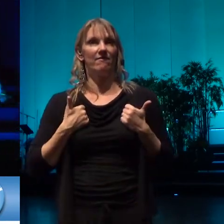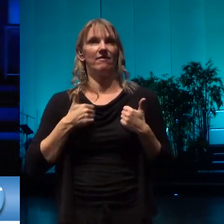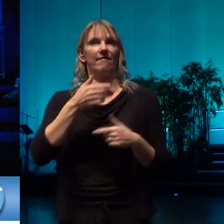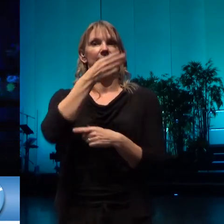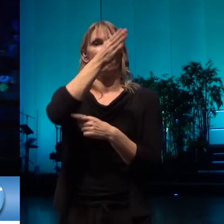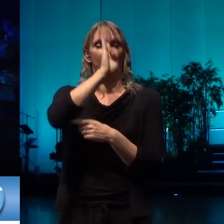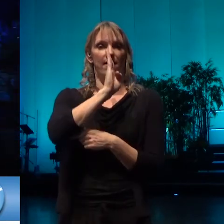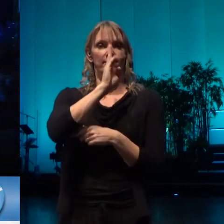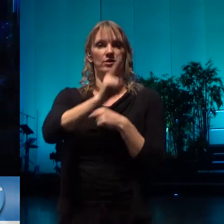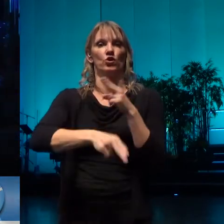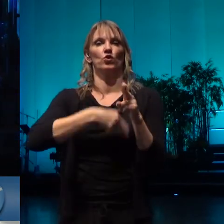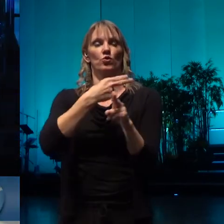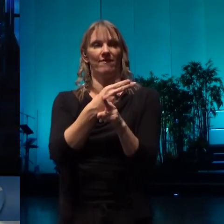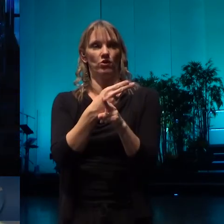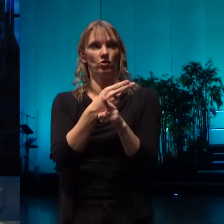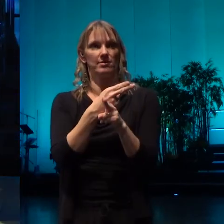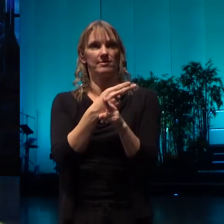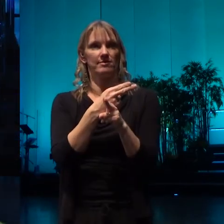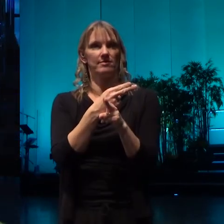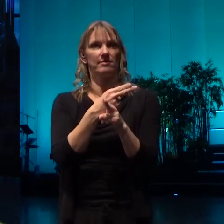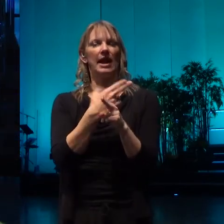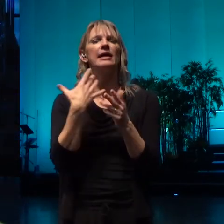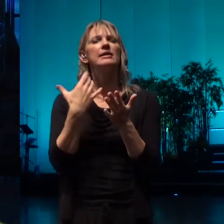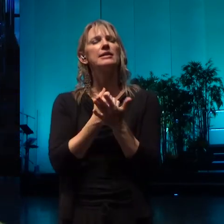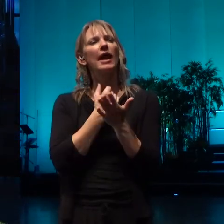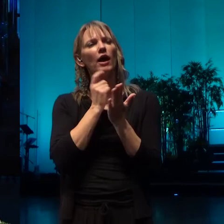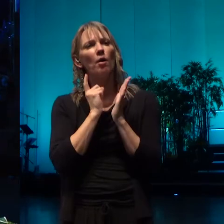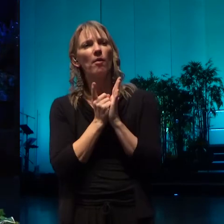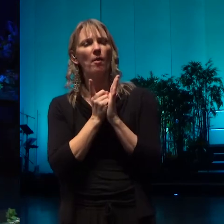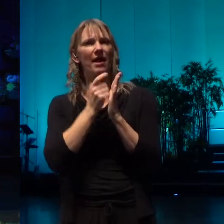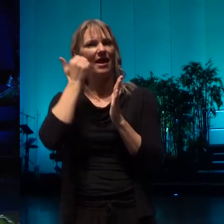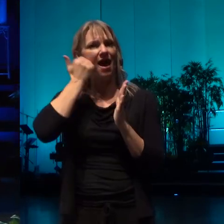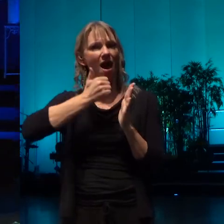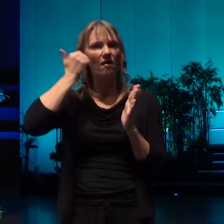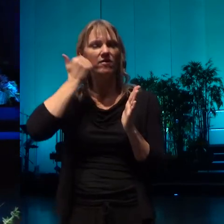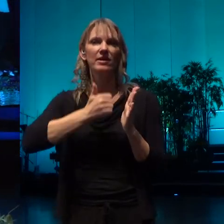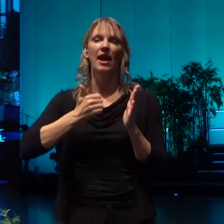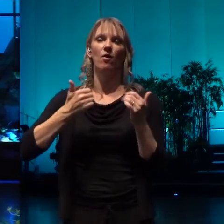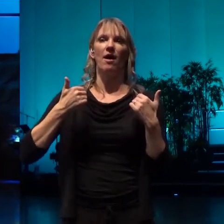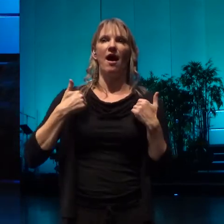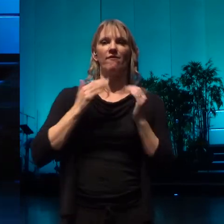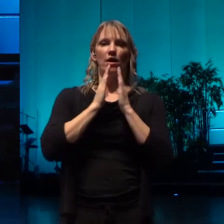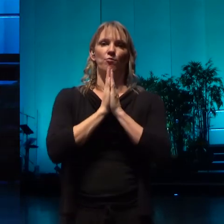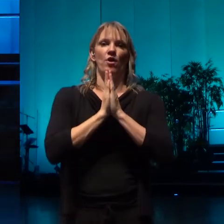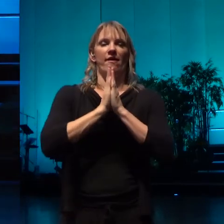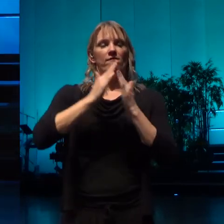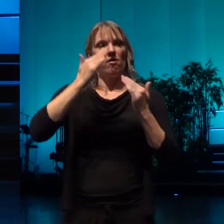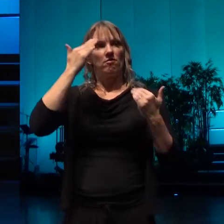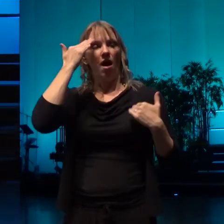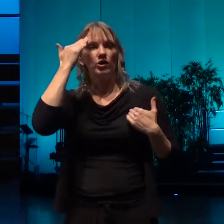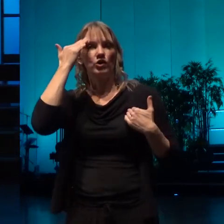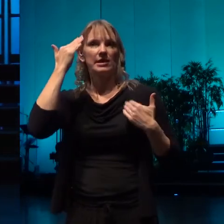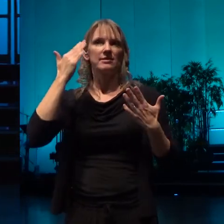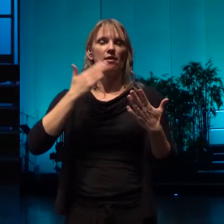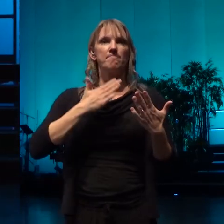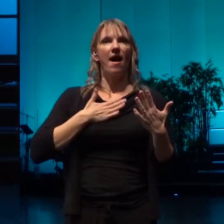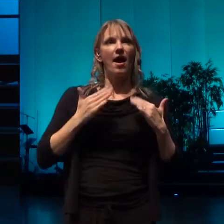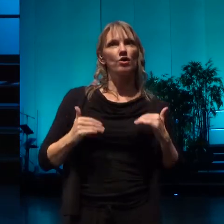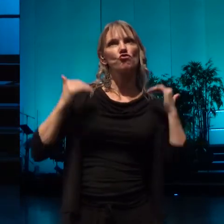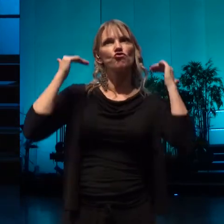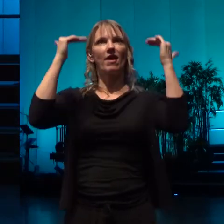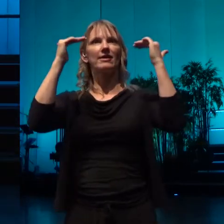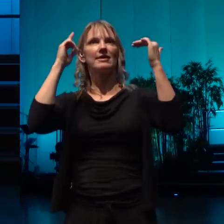God's universe. Take a moment each and every day when you can, have that prayerful consciousness. What is my